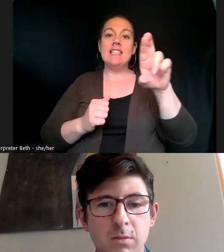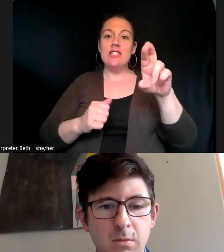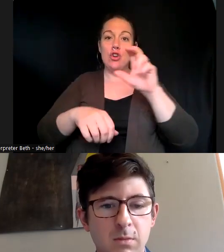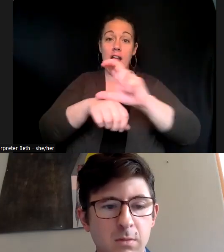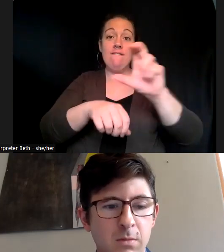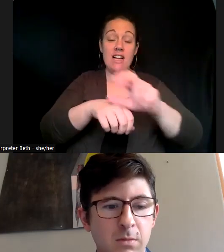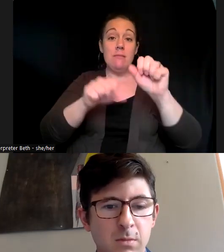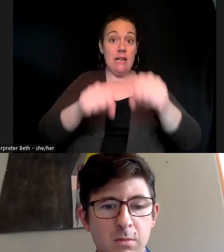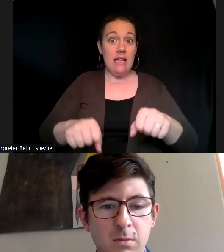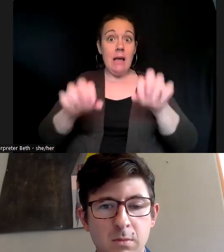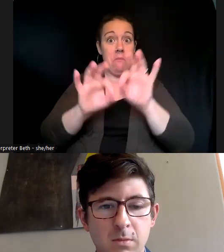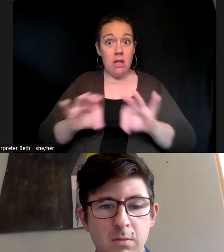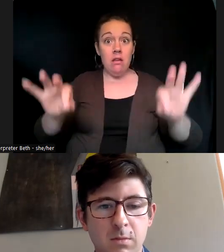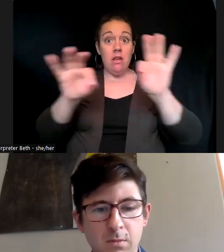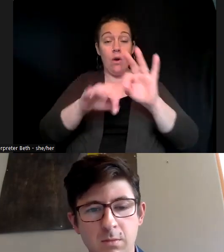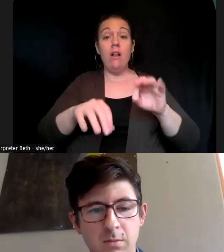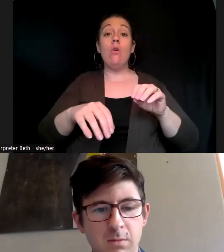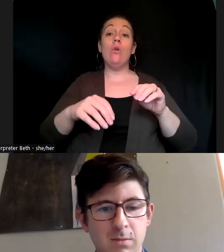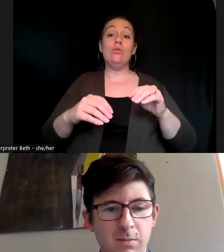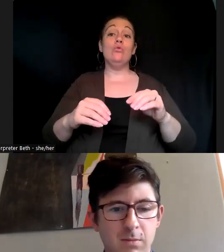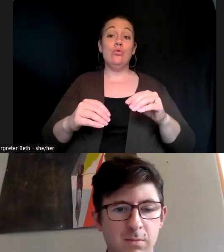education forward.